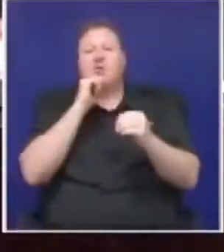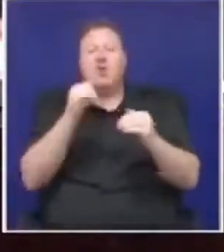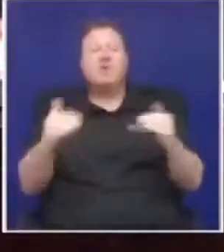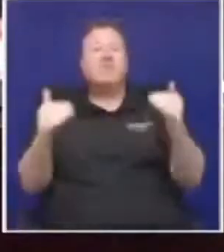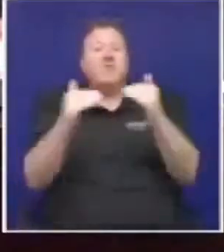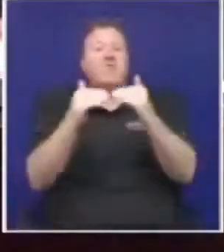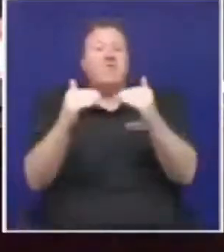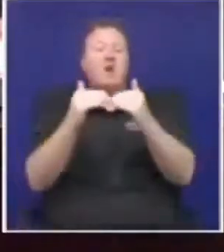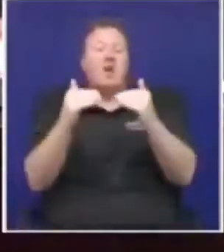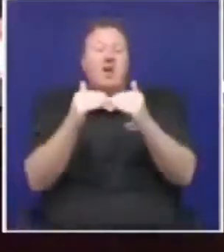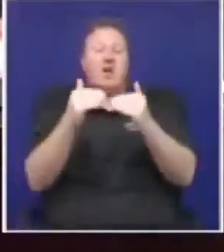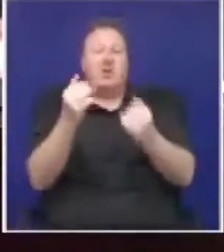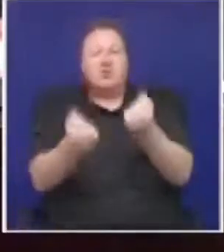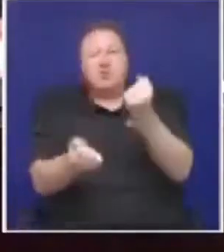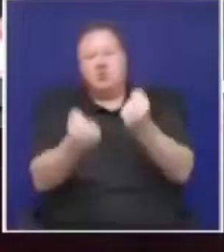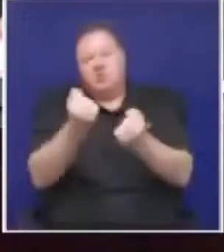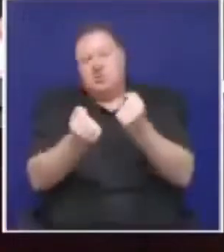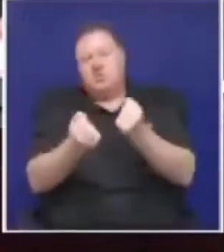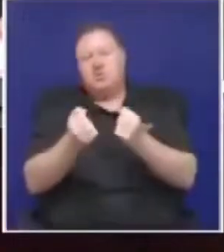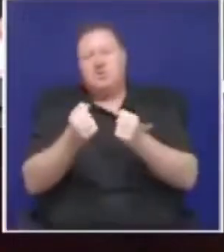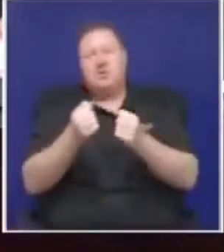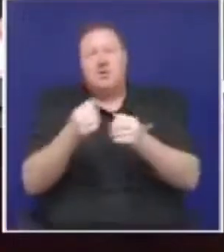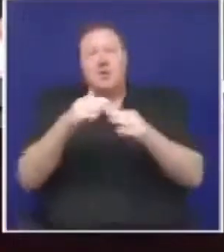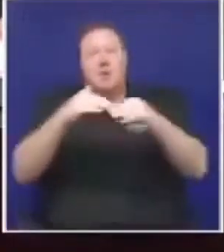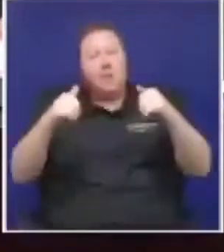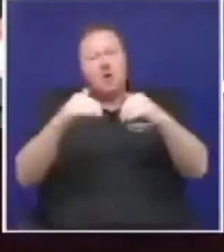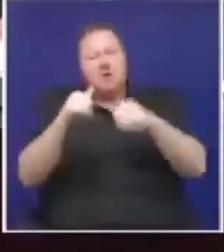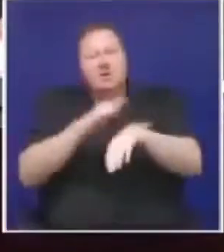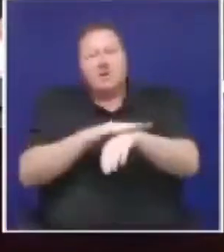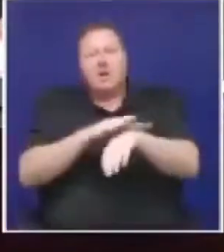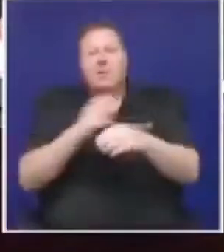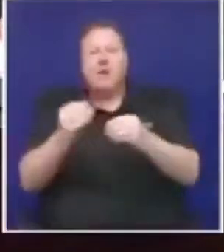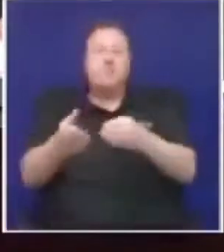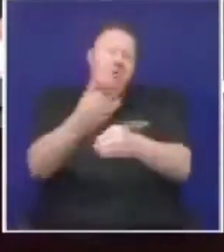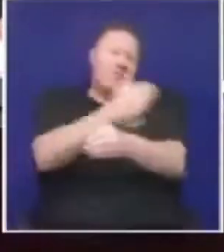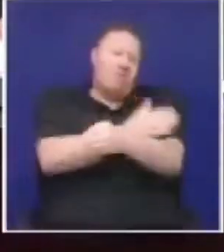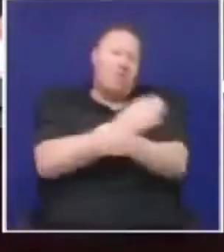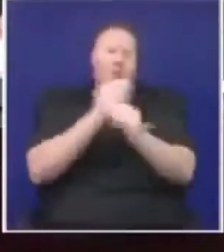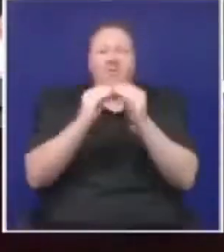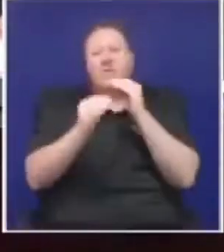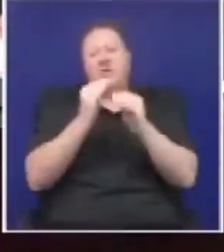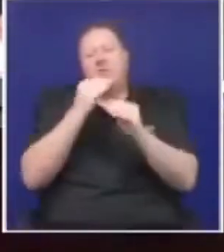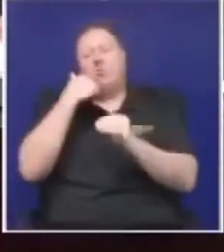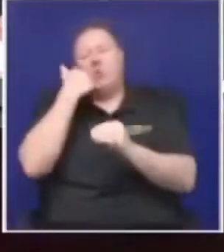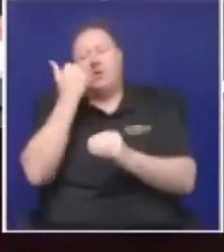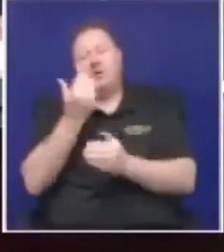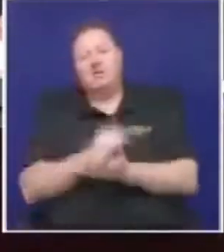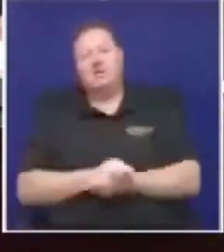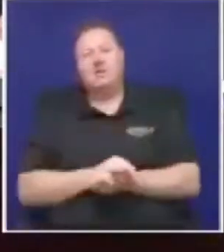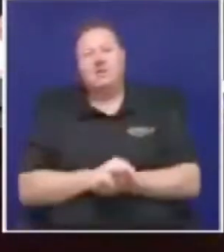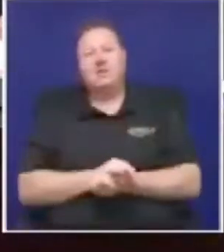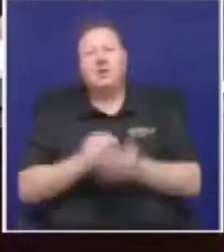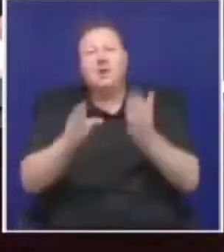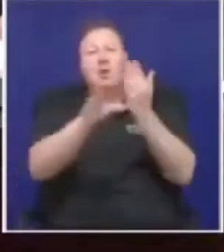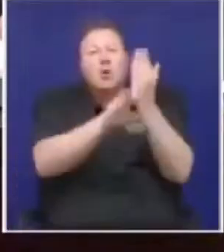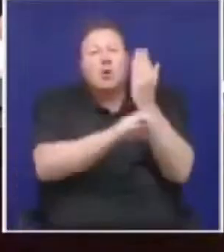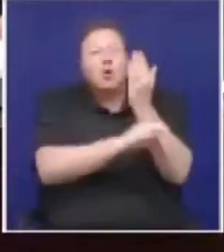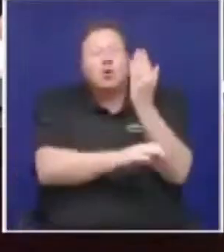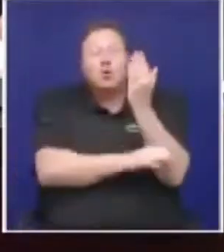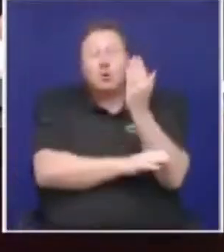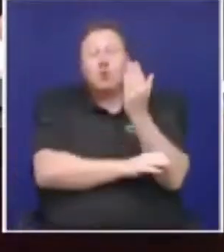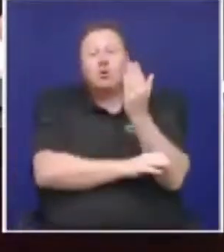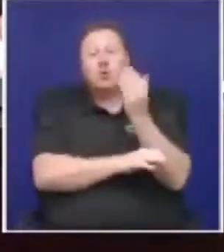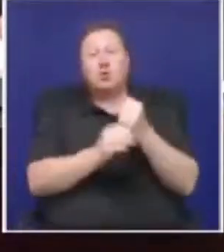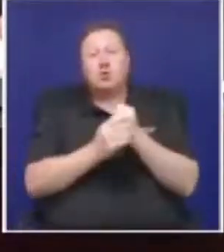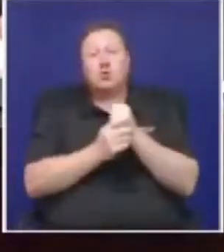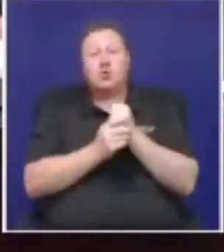era and beyond. Furthermore, the current constitutional framework provides for expropriation